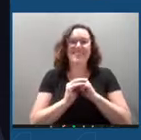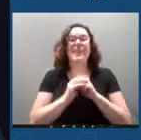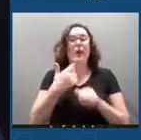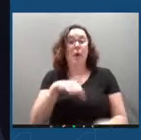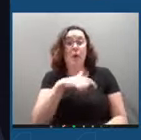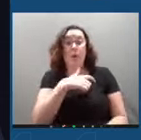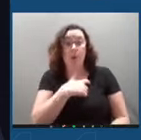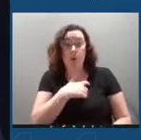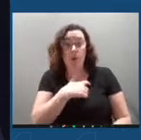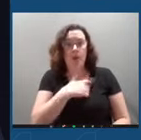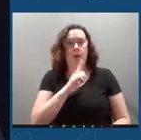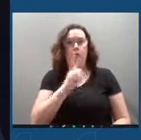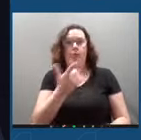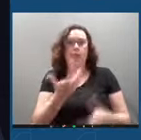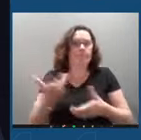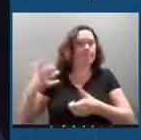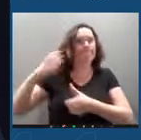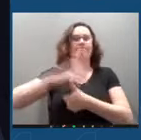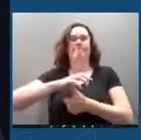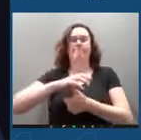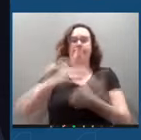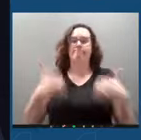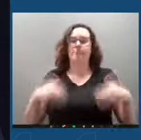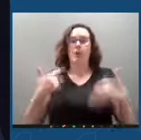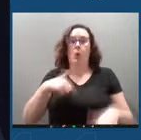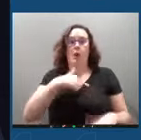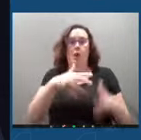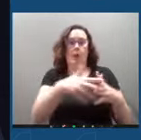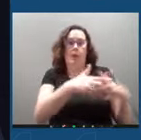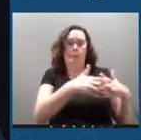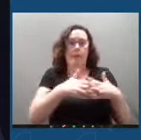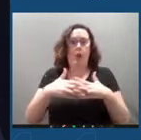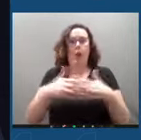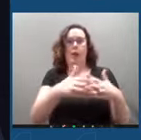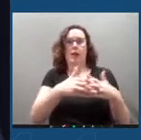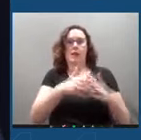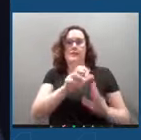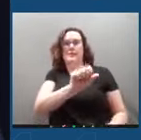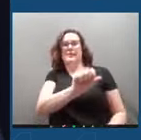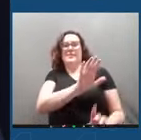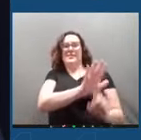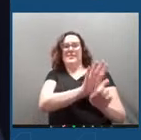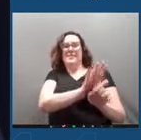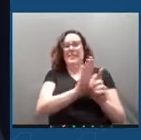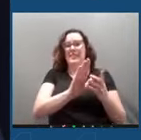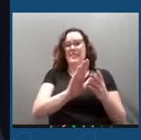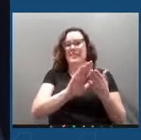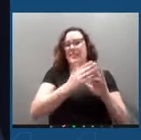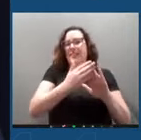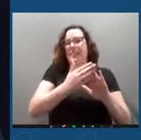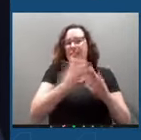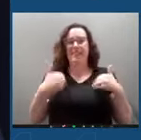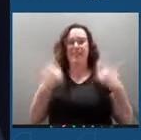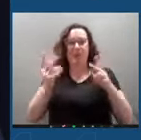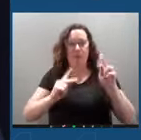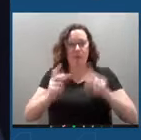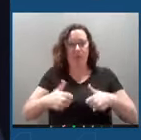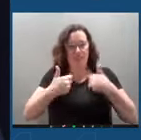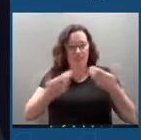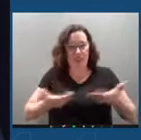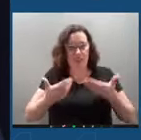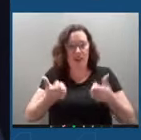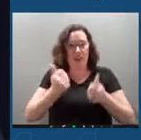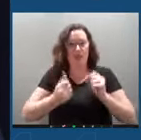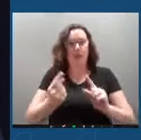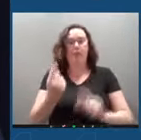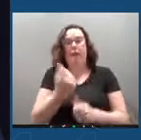We are the best of the best. We are America's city. And the young people in this city, everyone duplicates you.